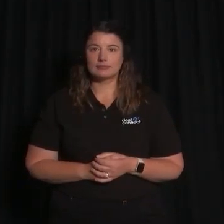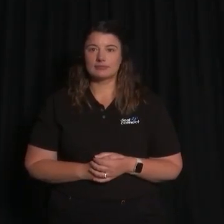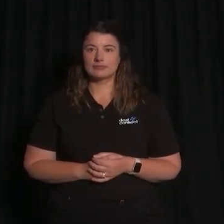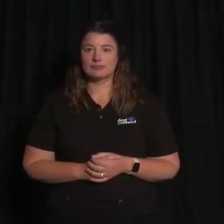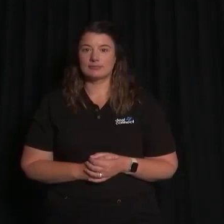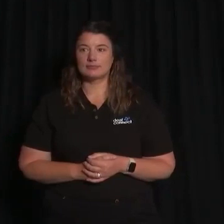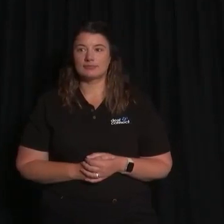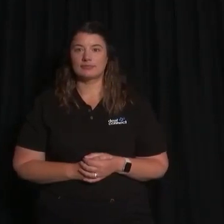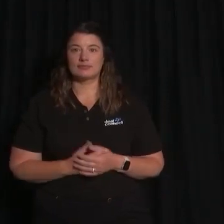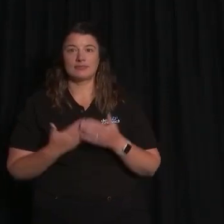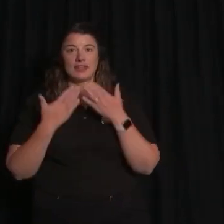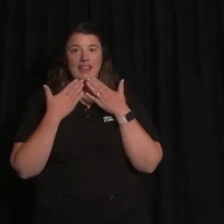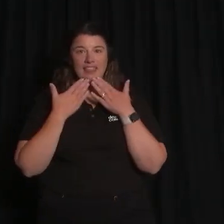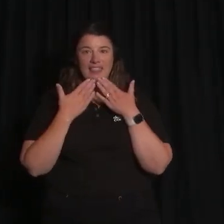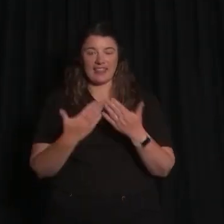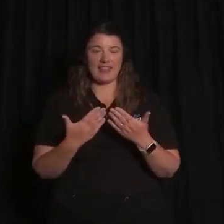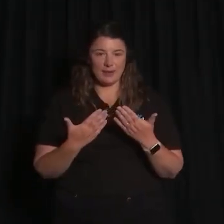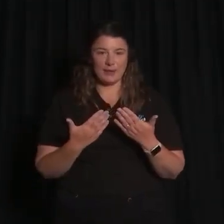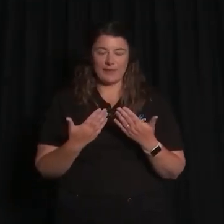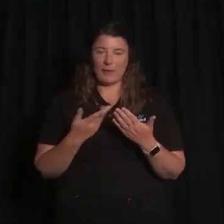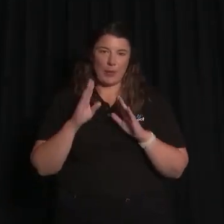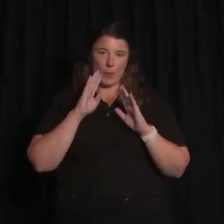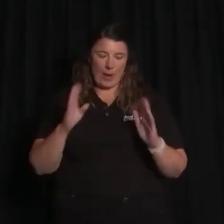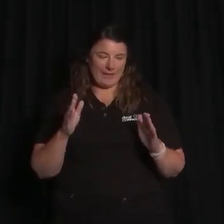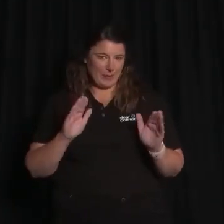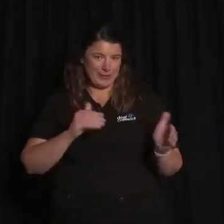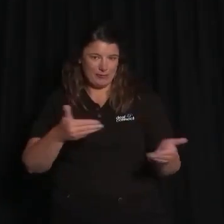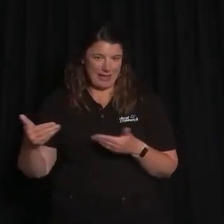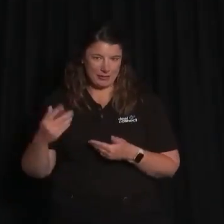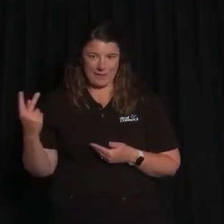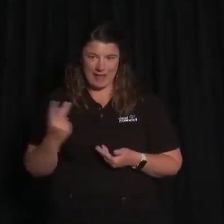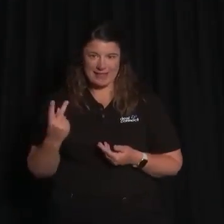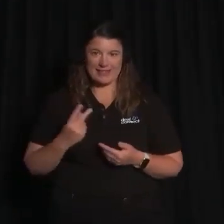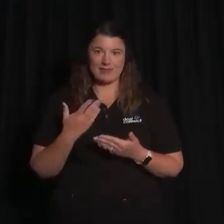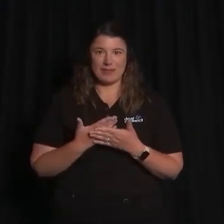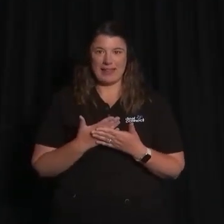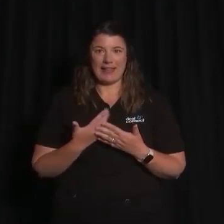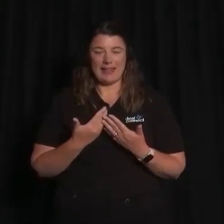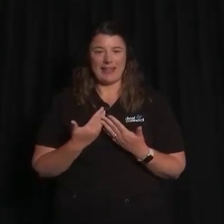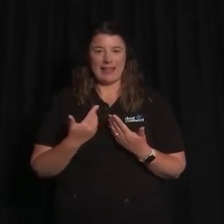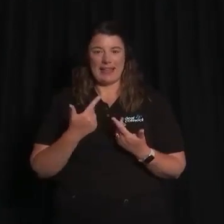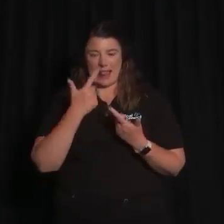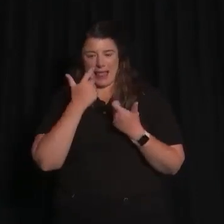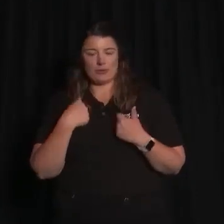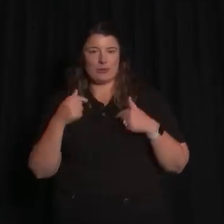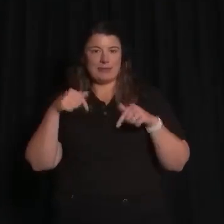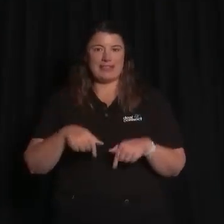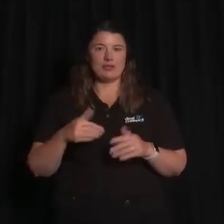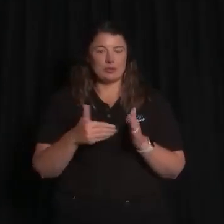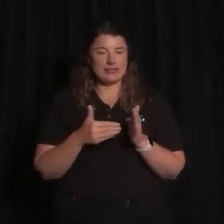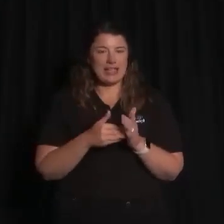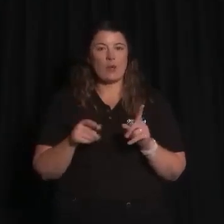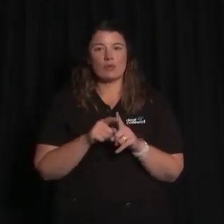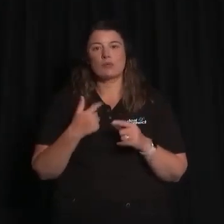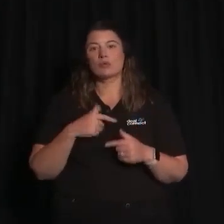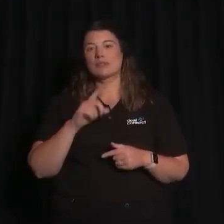Thank you so much, Teddy, for that illustrious introduction. It's a great pleasure to be joining you all here today. And I'd also